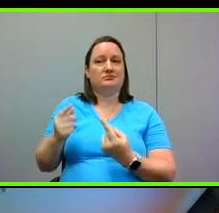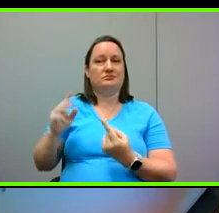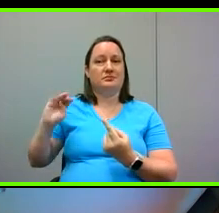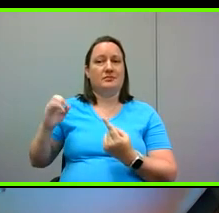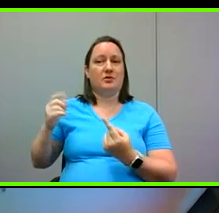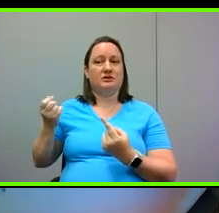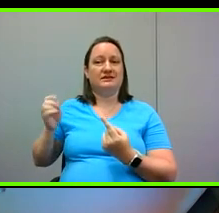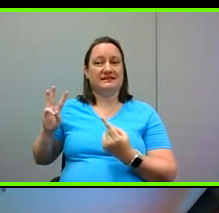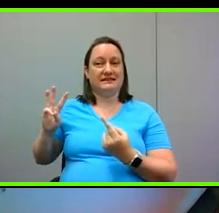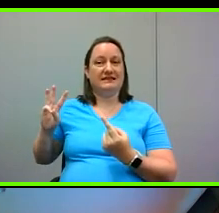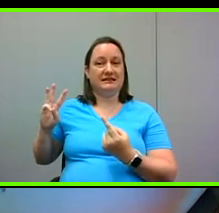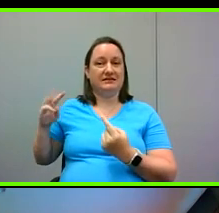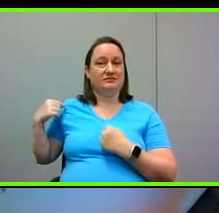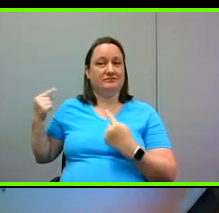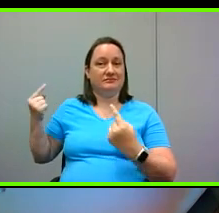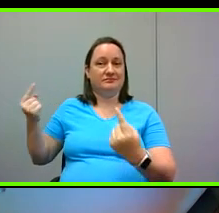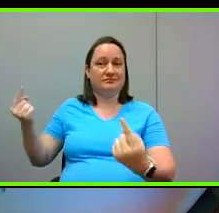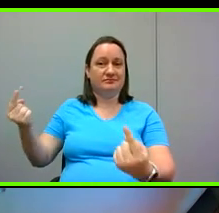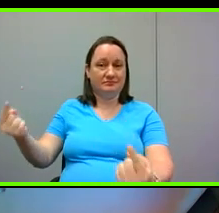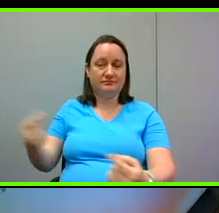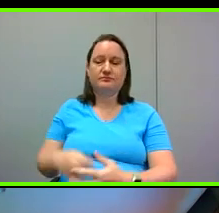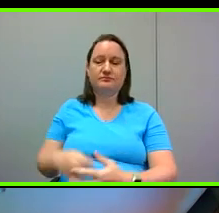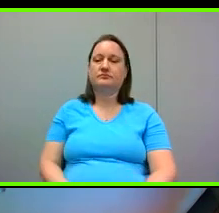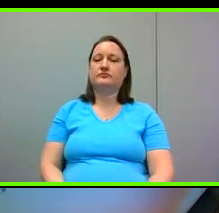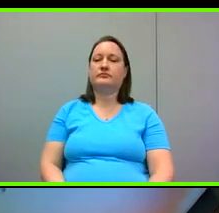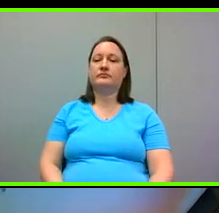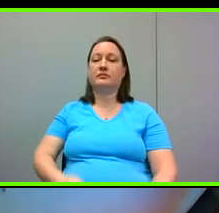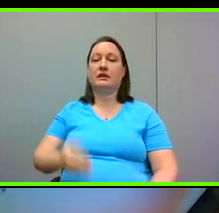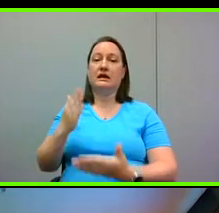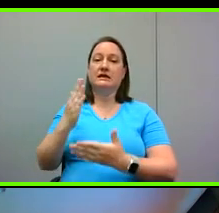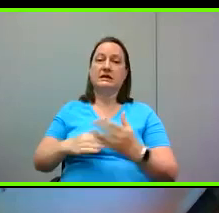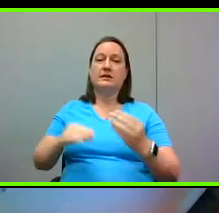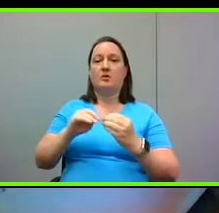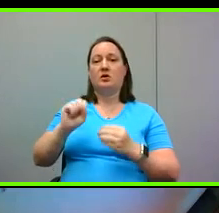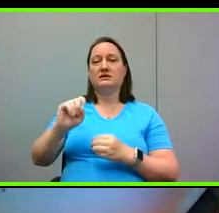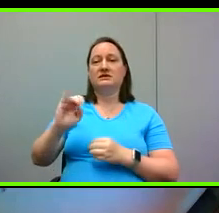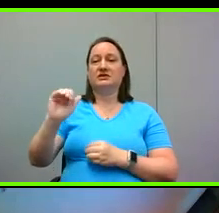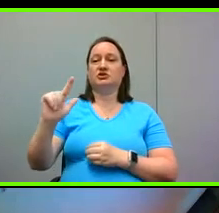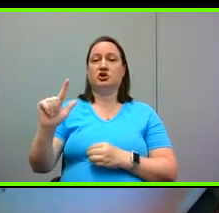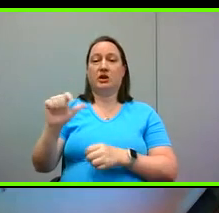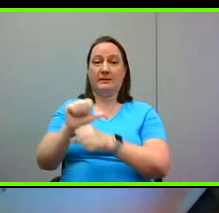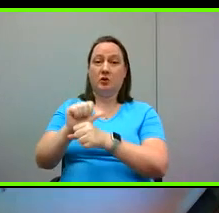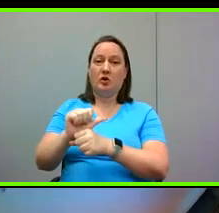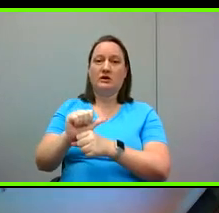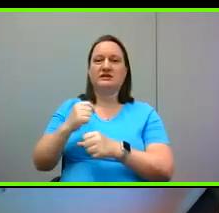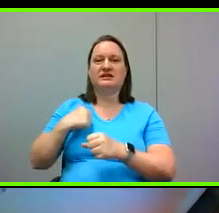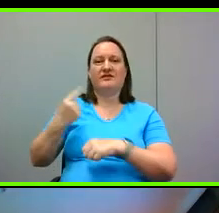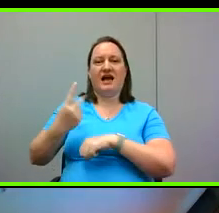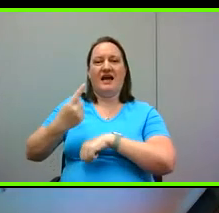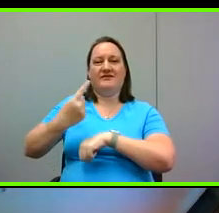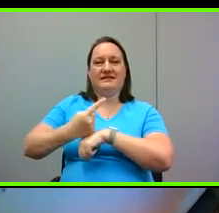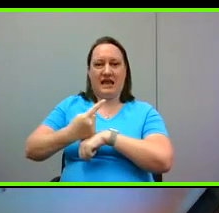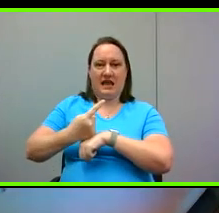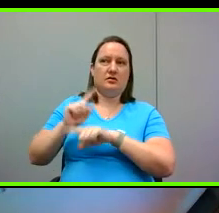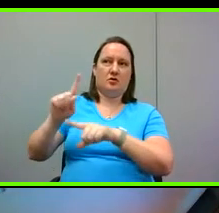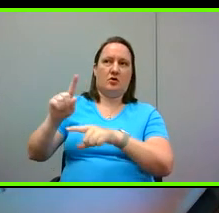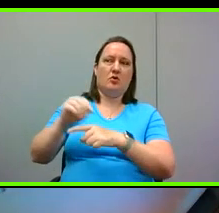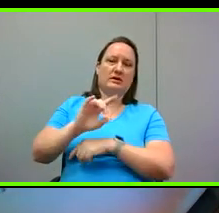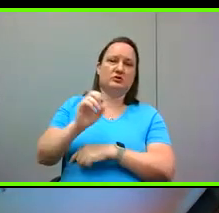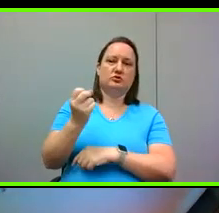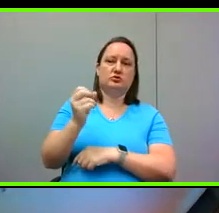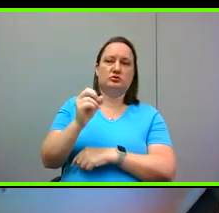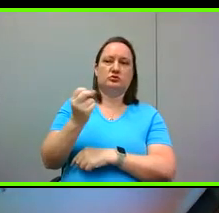down. Some of the more essential employees are going in for a half a day now. They're working from 12 to 8. I mean, from 8 to 12,